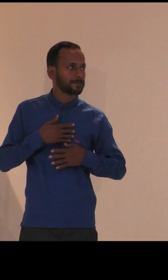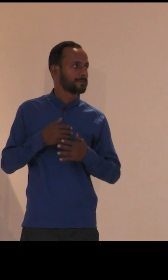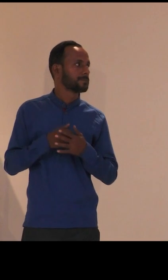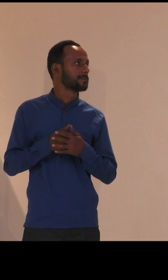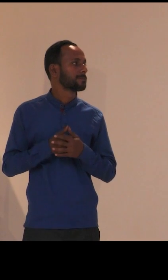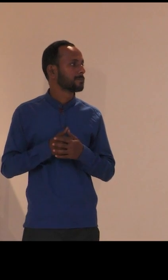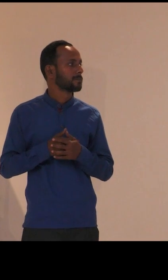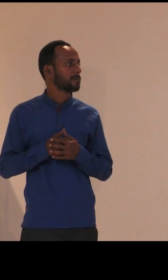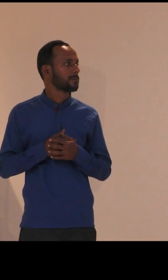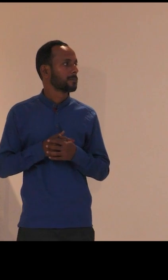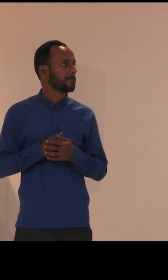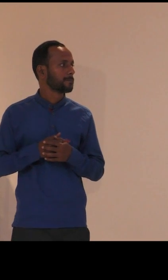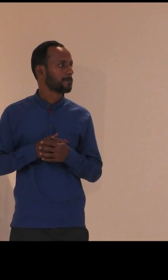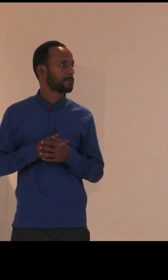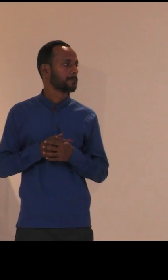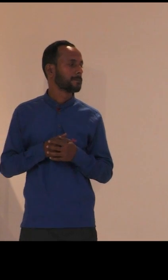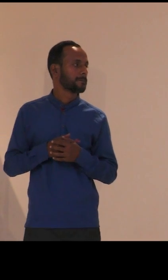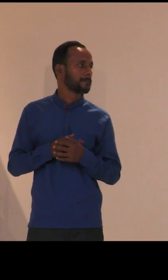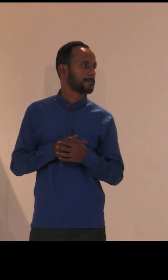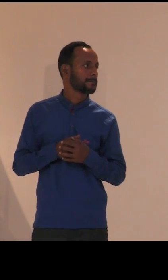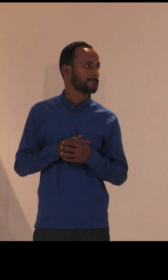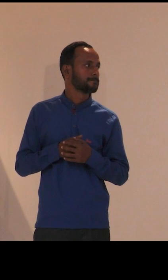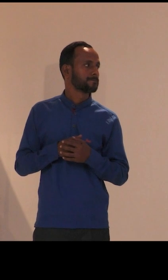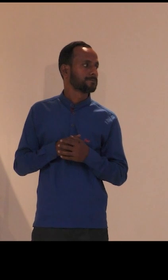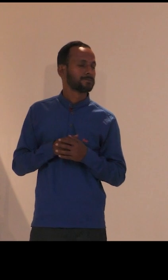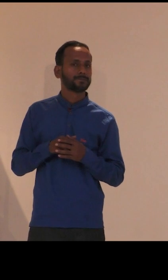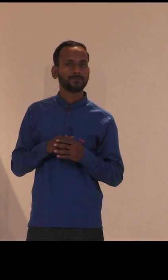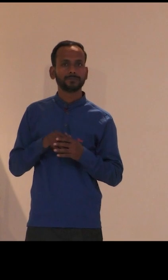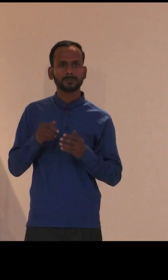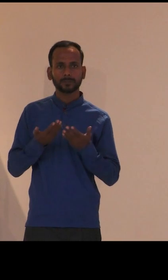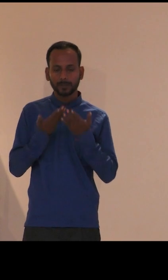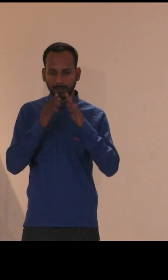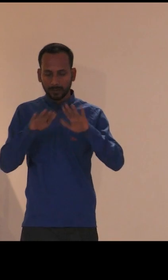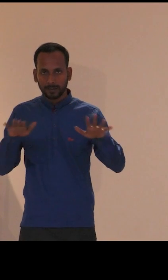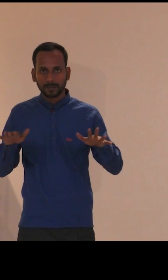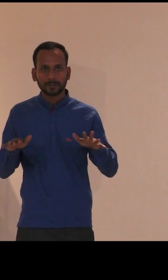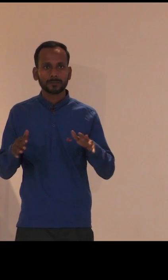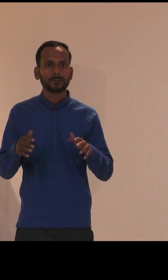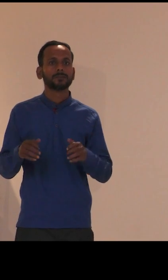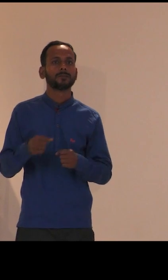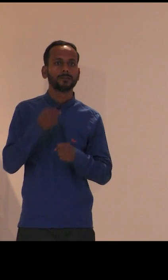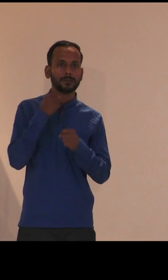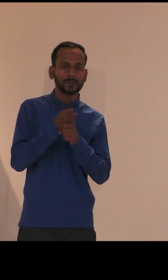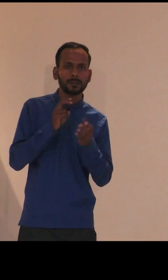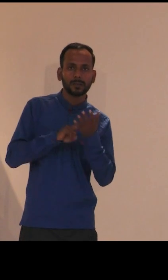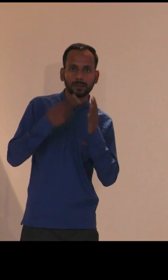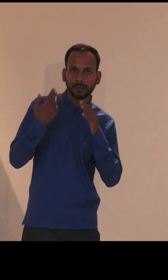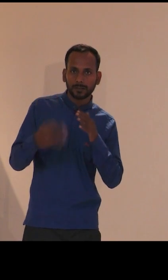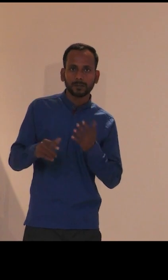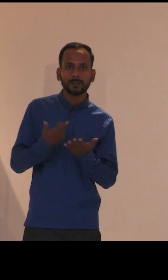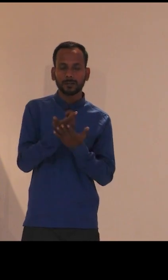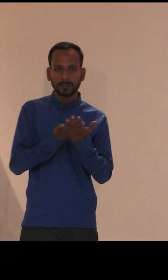So other ways in which we also disseminate to students and general readers is through our PARI